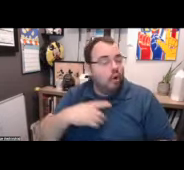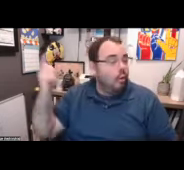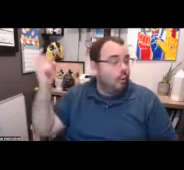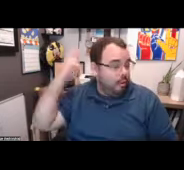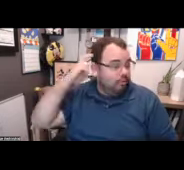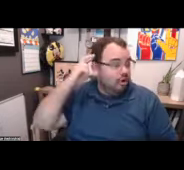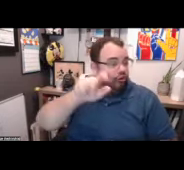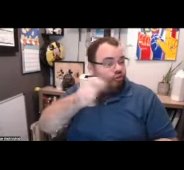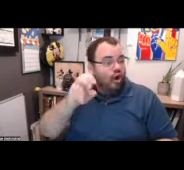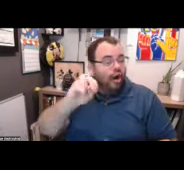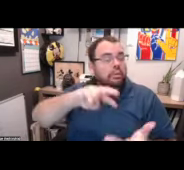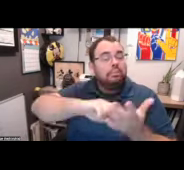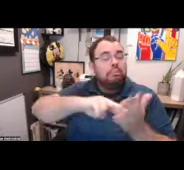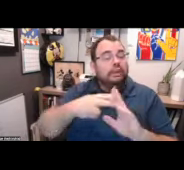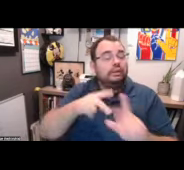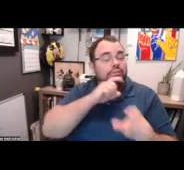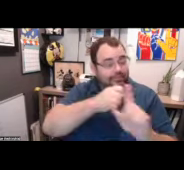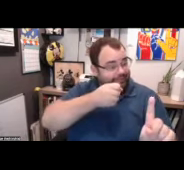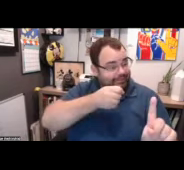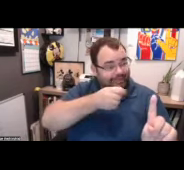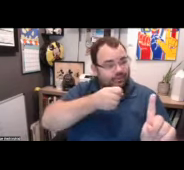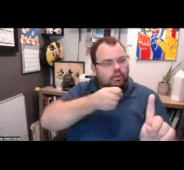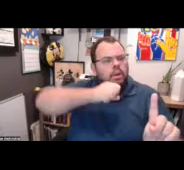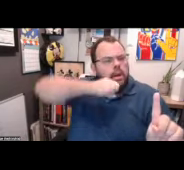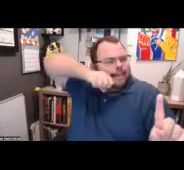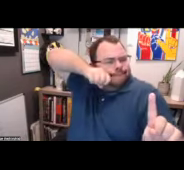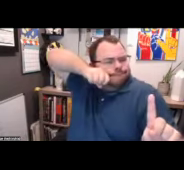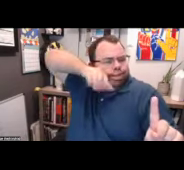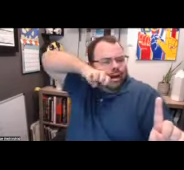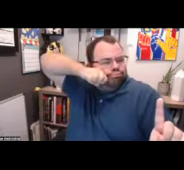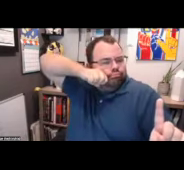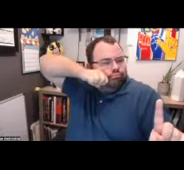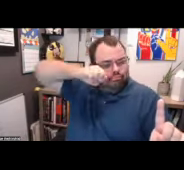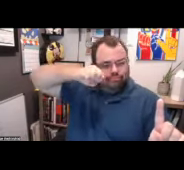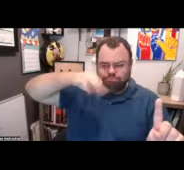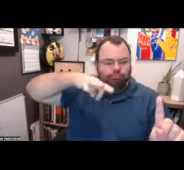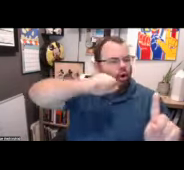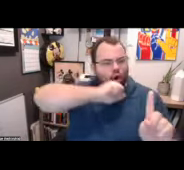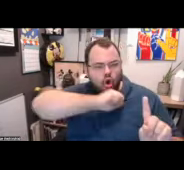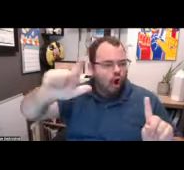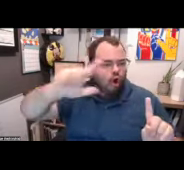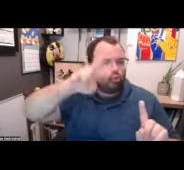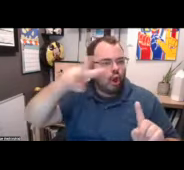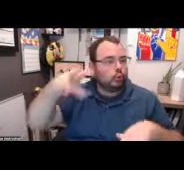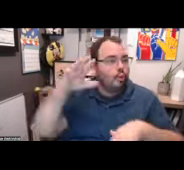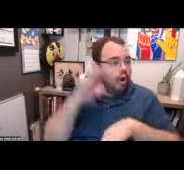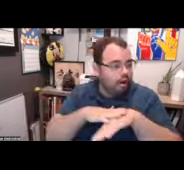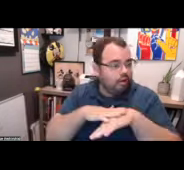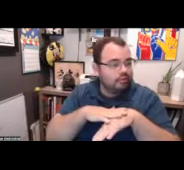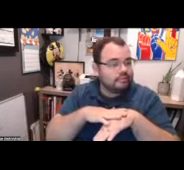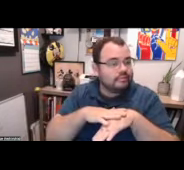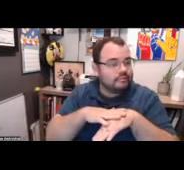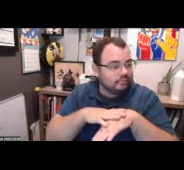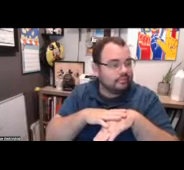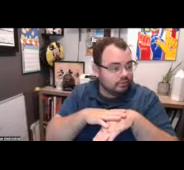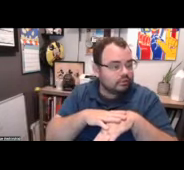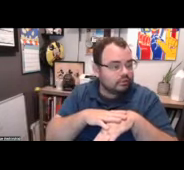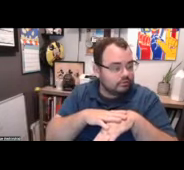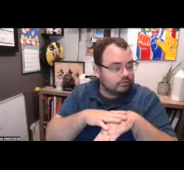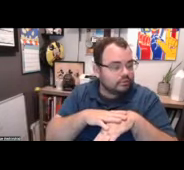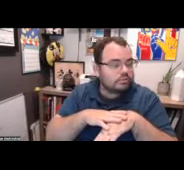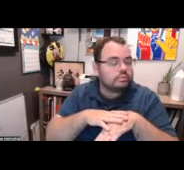would turn on the cochlear implant and start singing, but it was loud. All of them, all 22 were